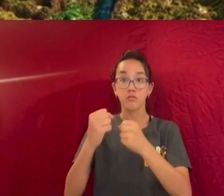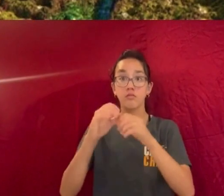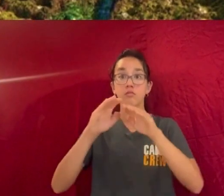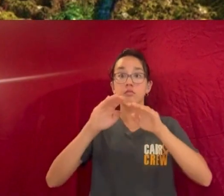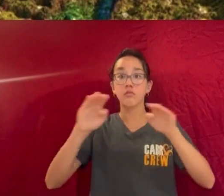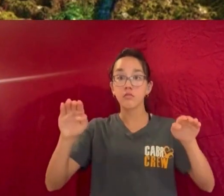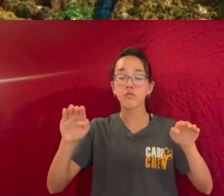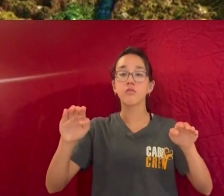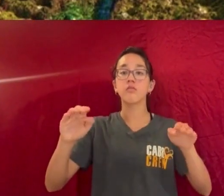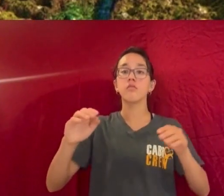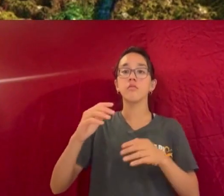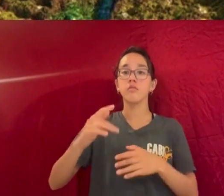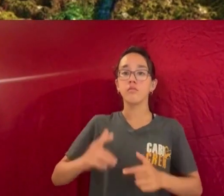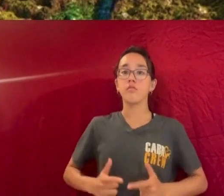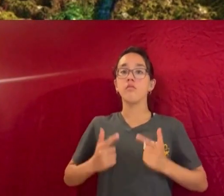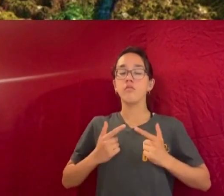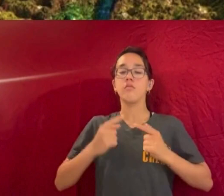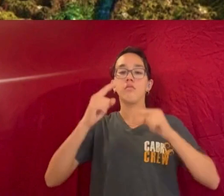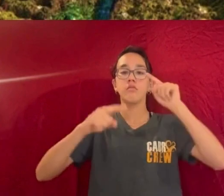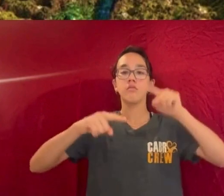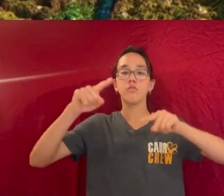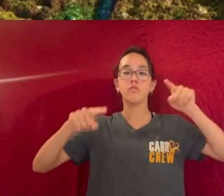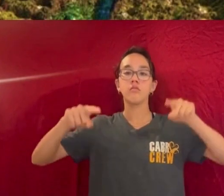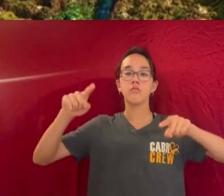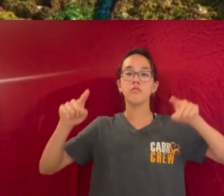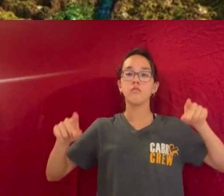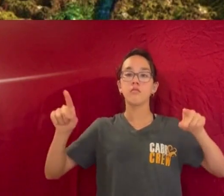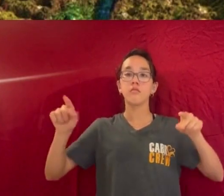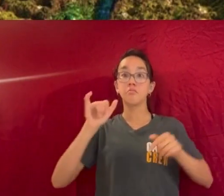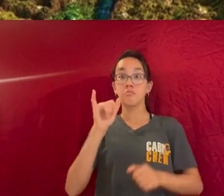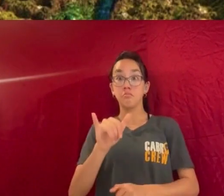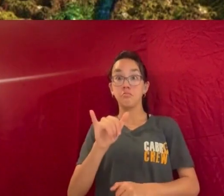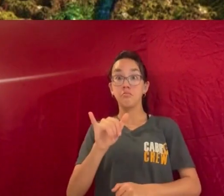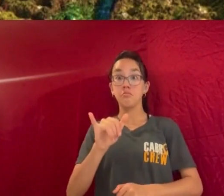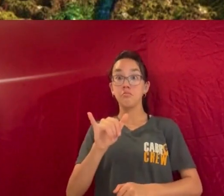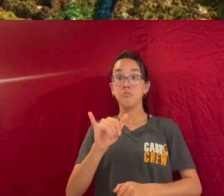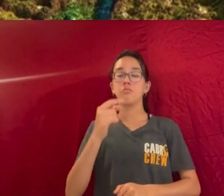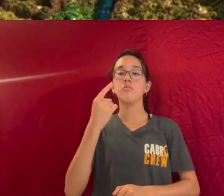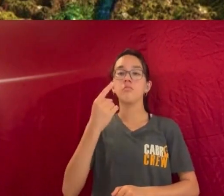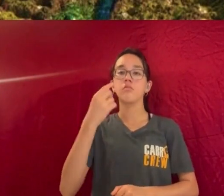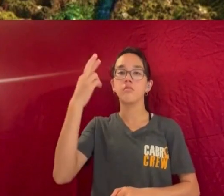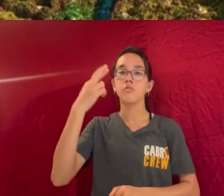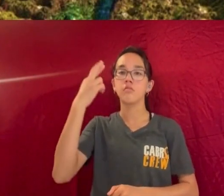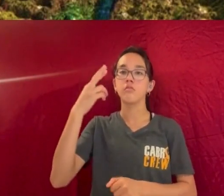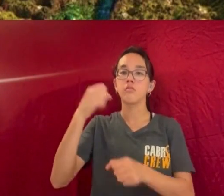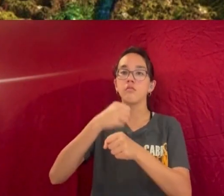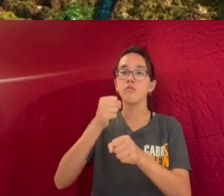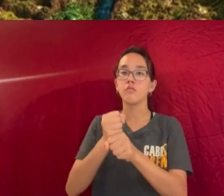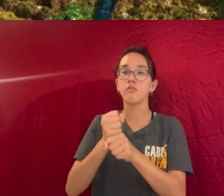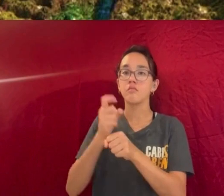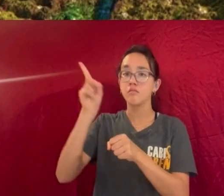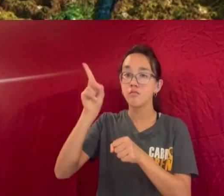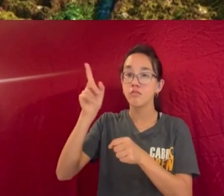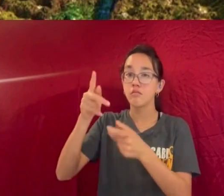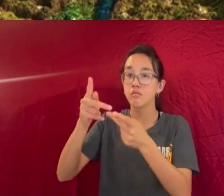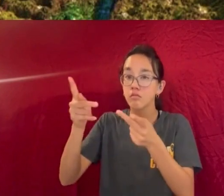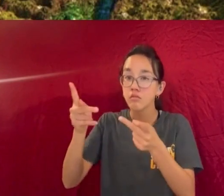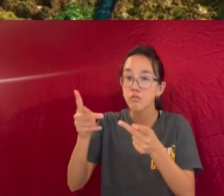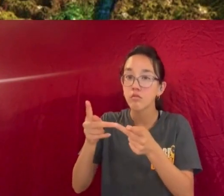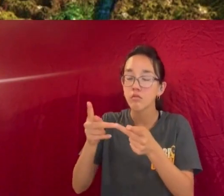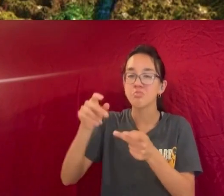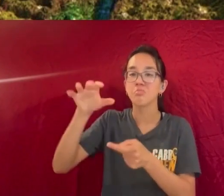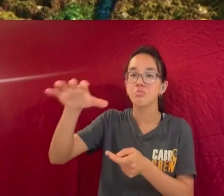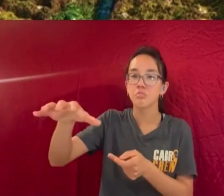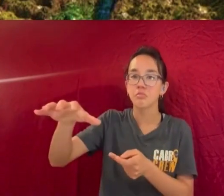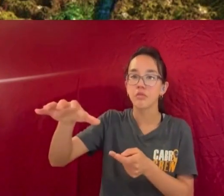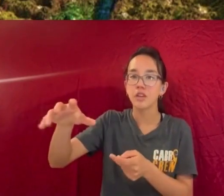So a high level of biodiversity is one of the factors that makes